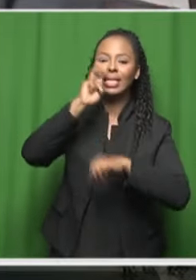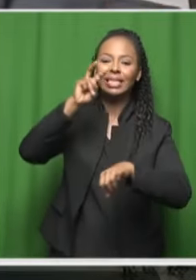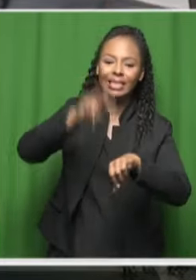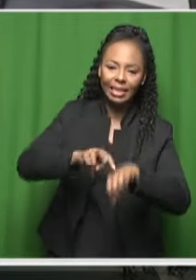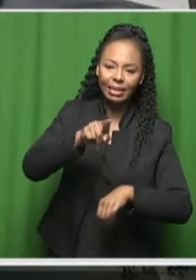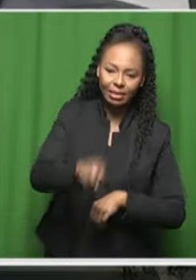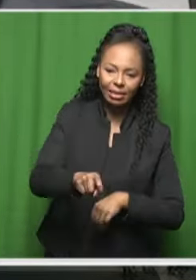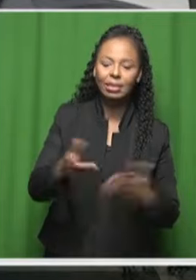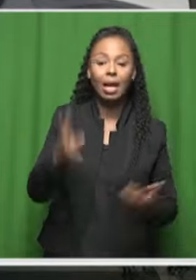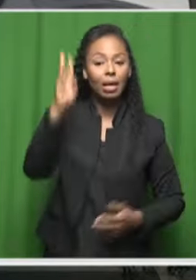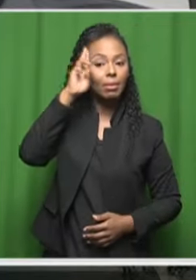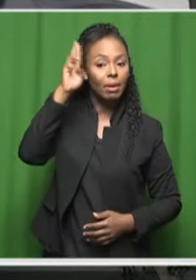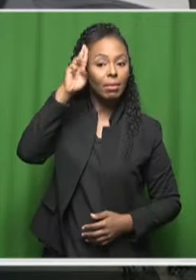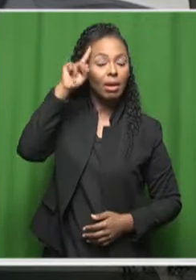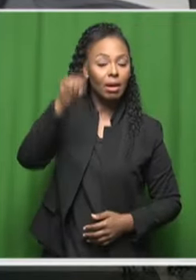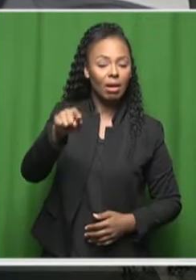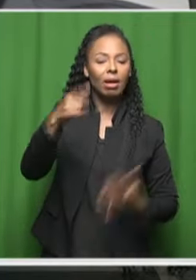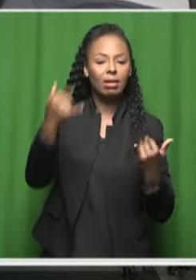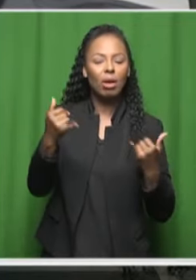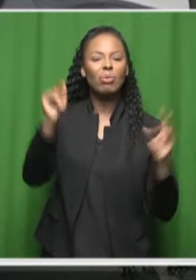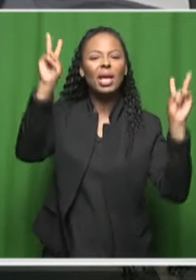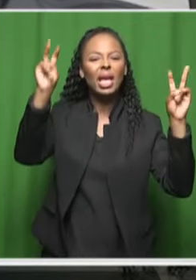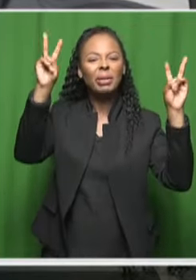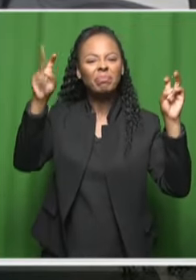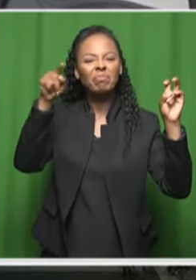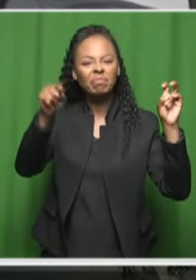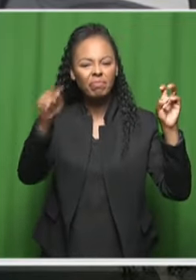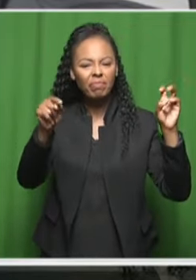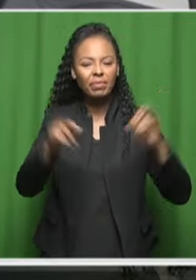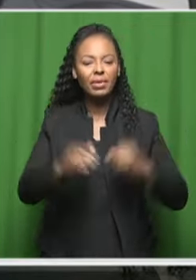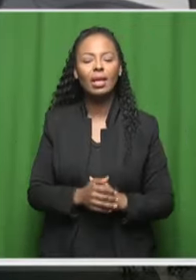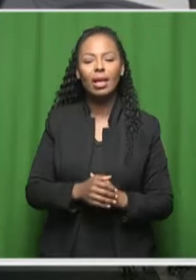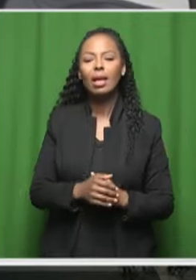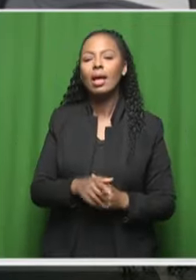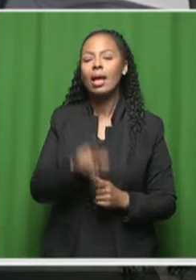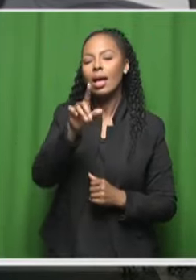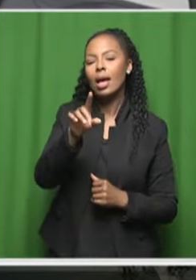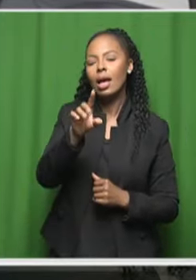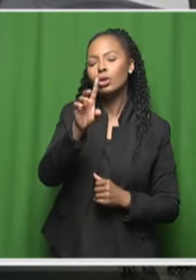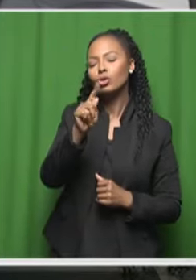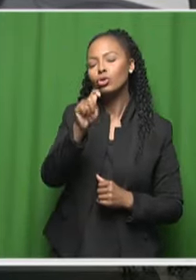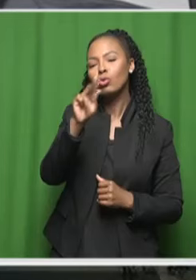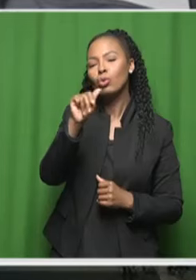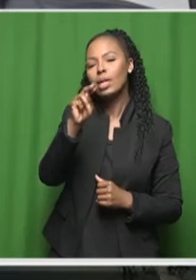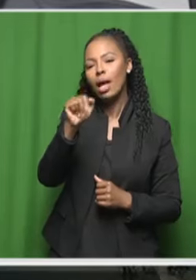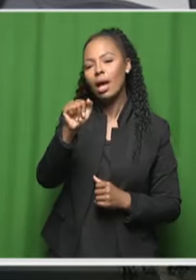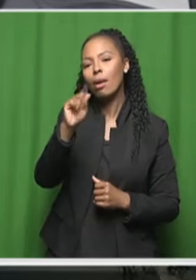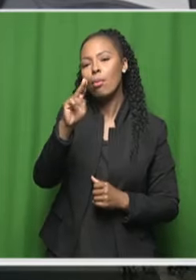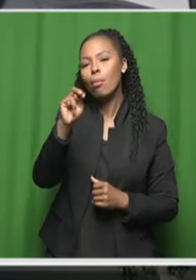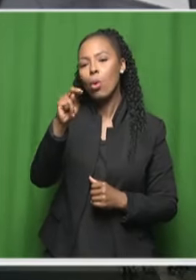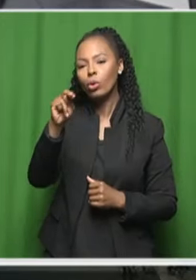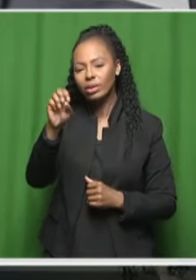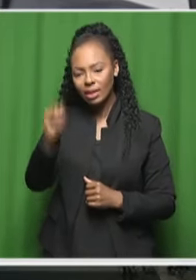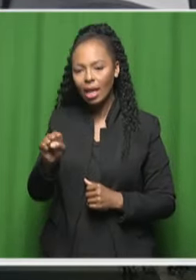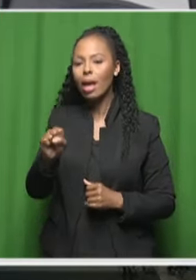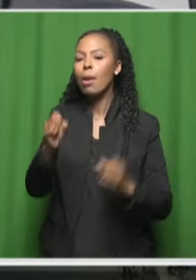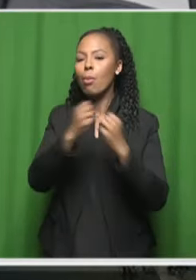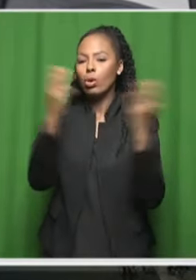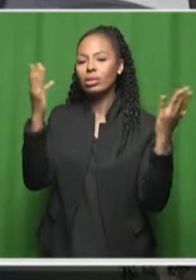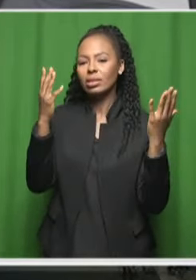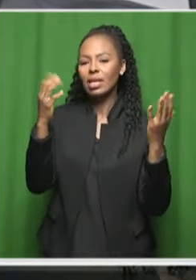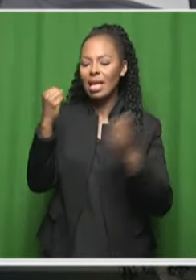these the so-called illegal debt, tuna bonds scandal. We lived in Mozambique almost